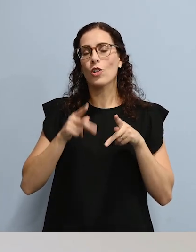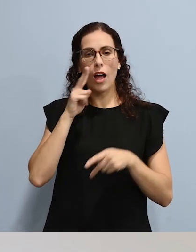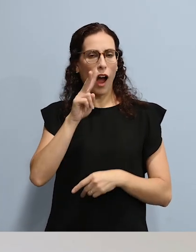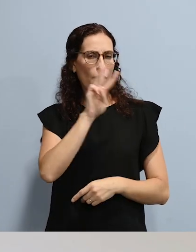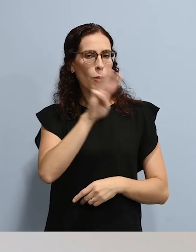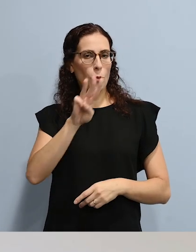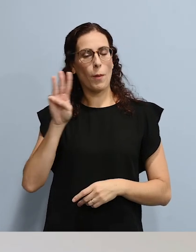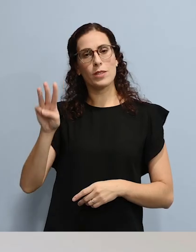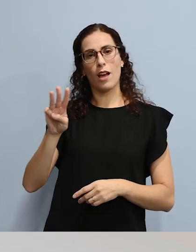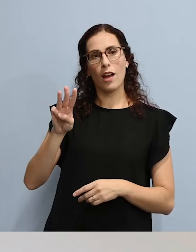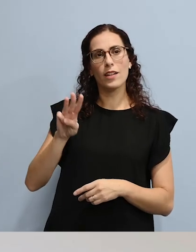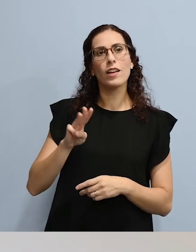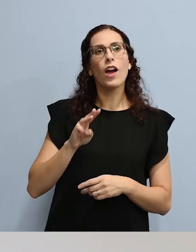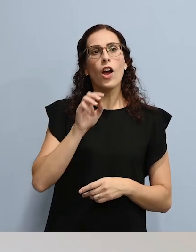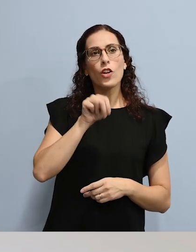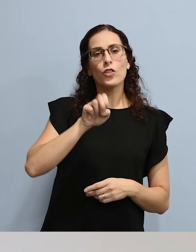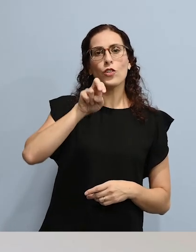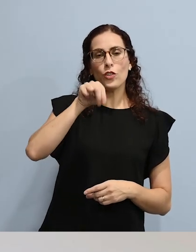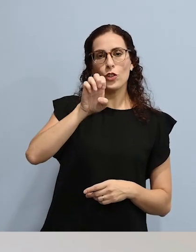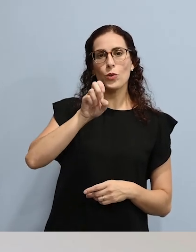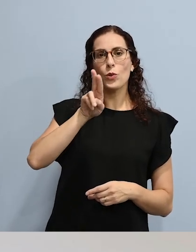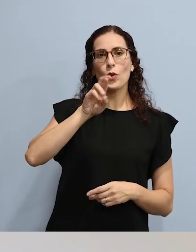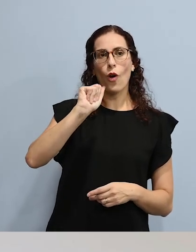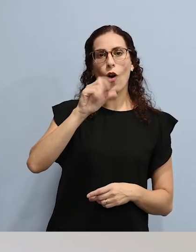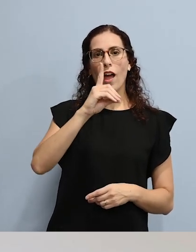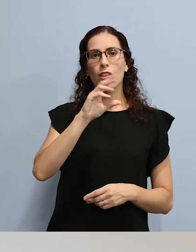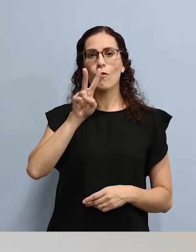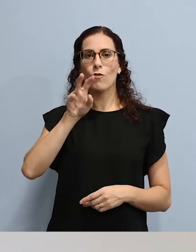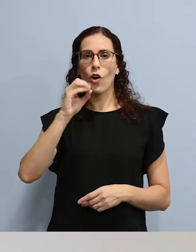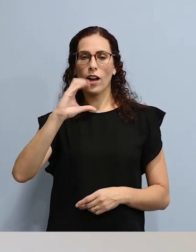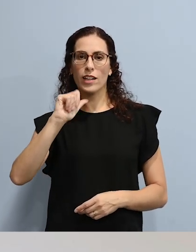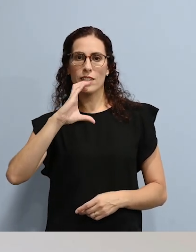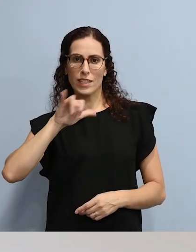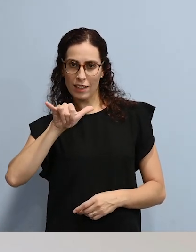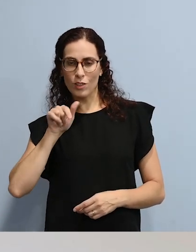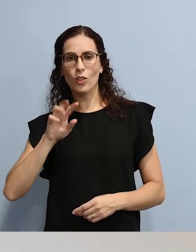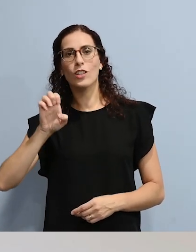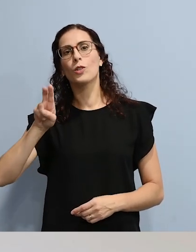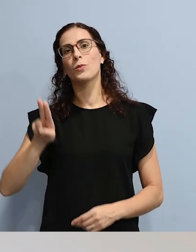more about the Academy, visit our website neuroadvocacy.eu.